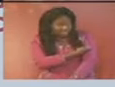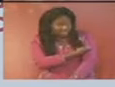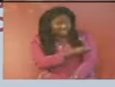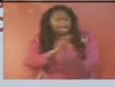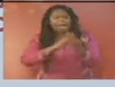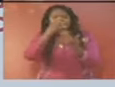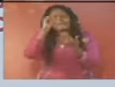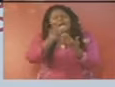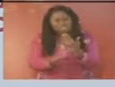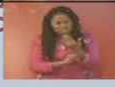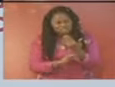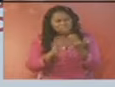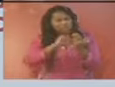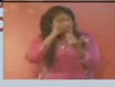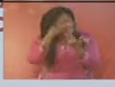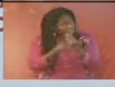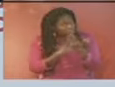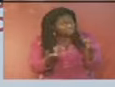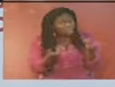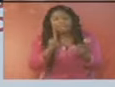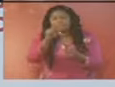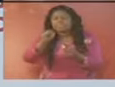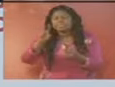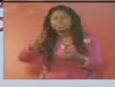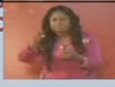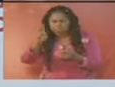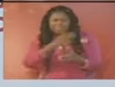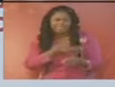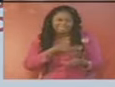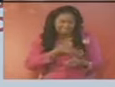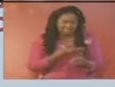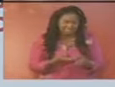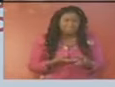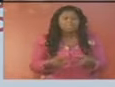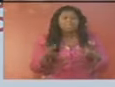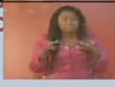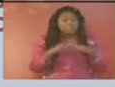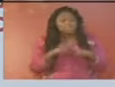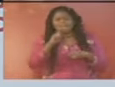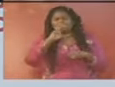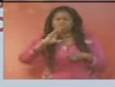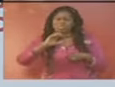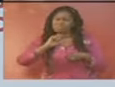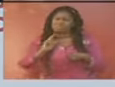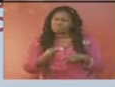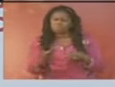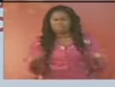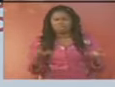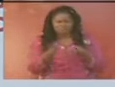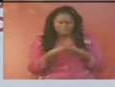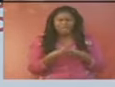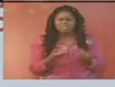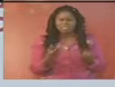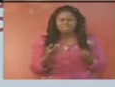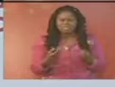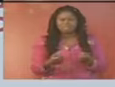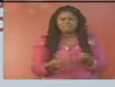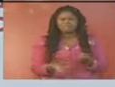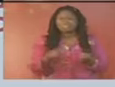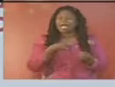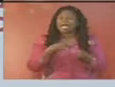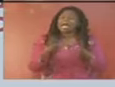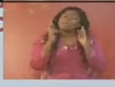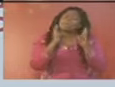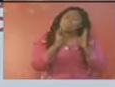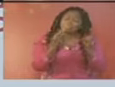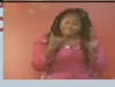We got an initial shipment of 100,000. By now, my hope should have been that we would have vaccinated